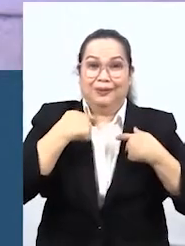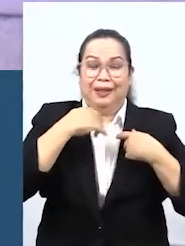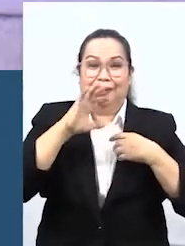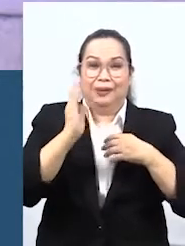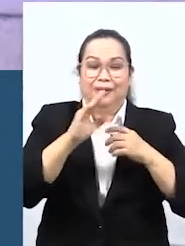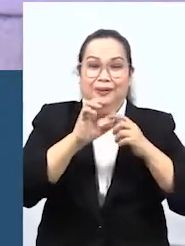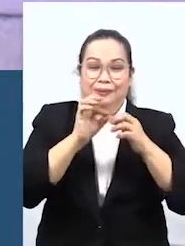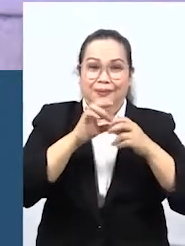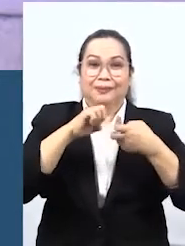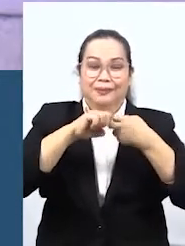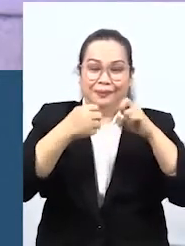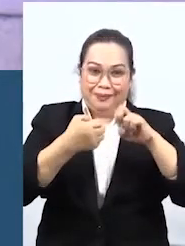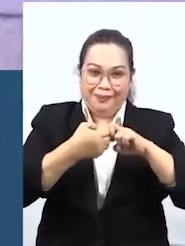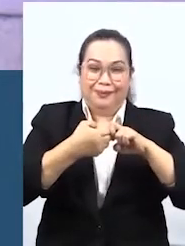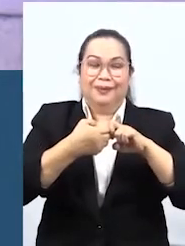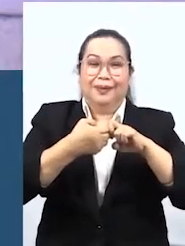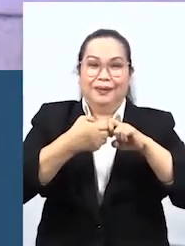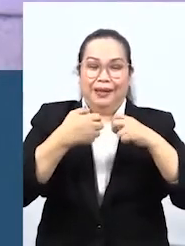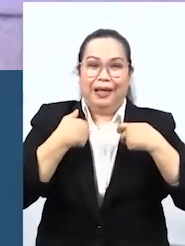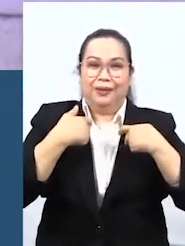problems I